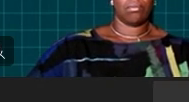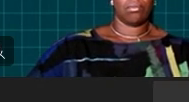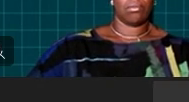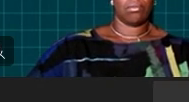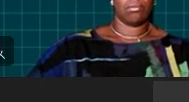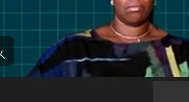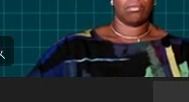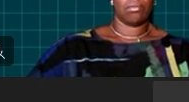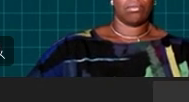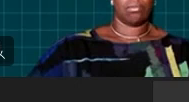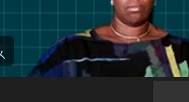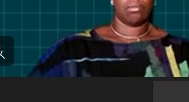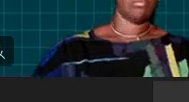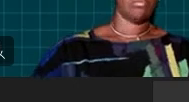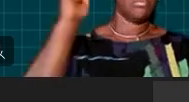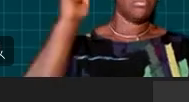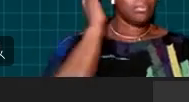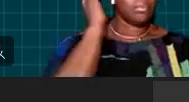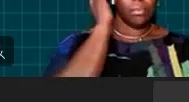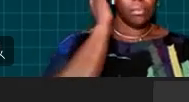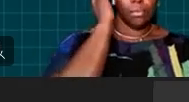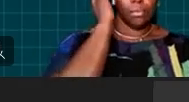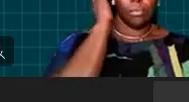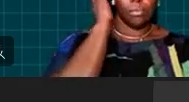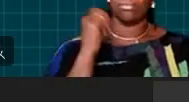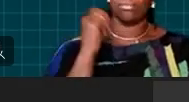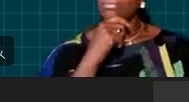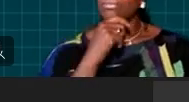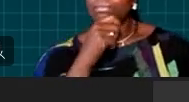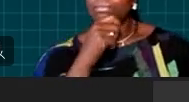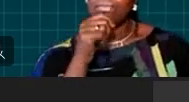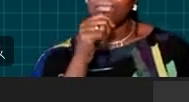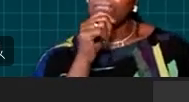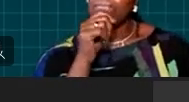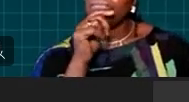narrative and your RFP, the narrative does not have to be